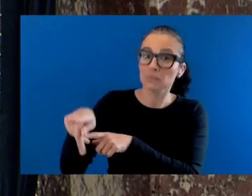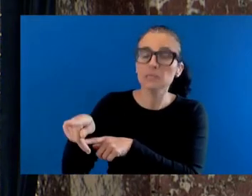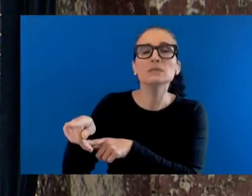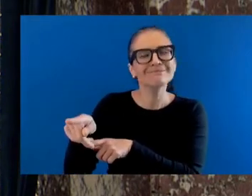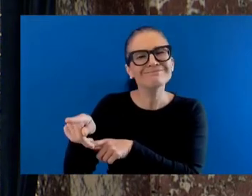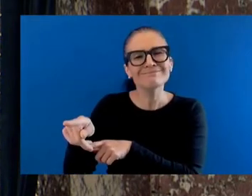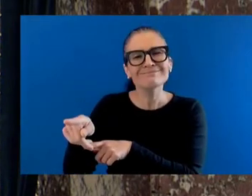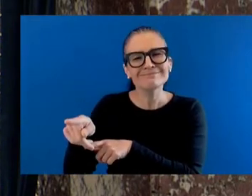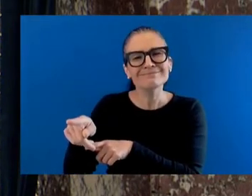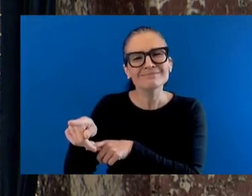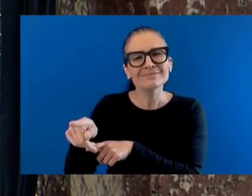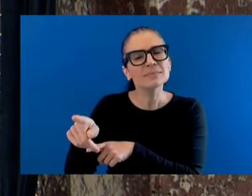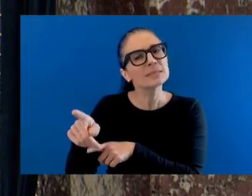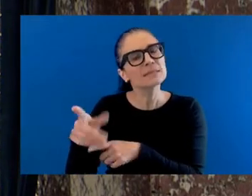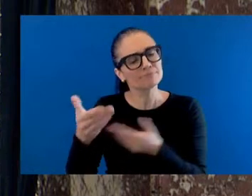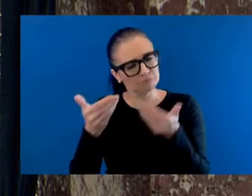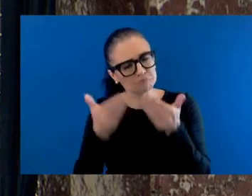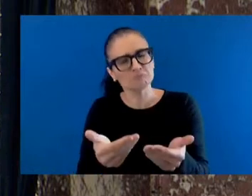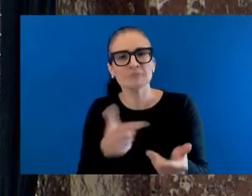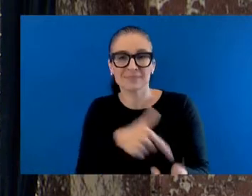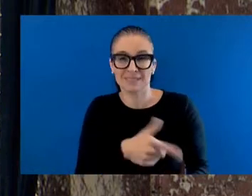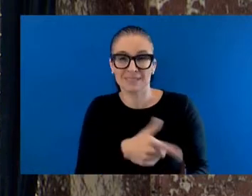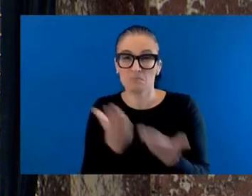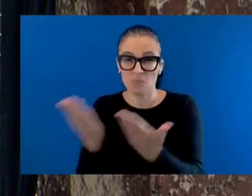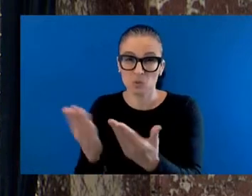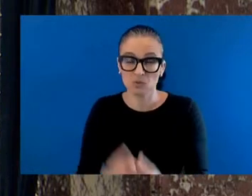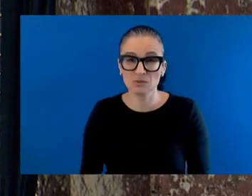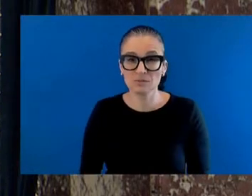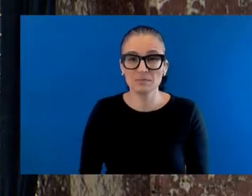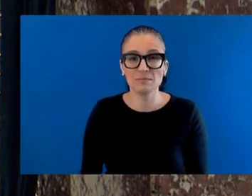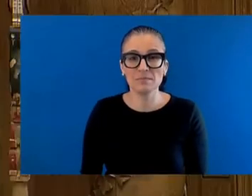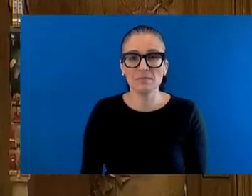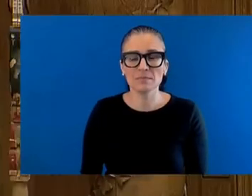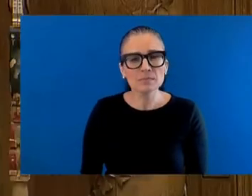that is going on that government should perhaps be ashamed of going into the election.